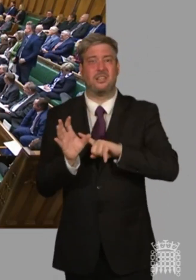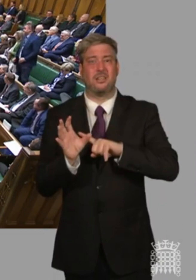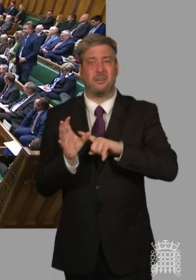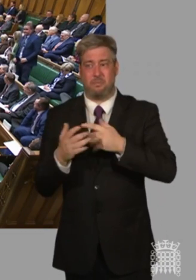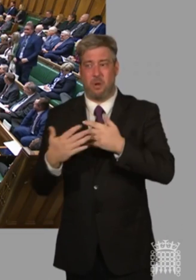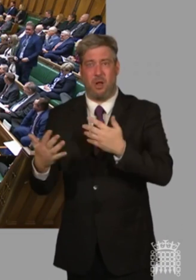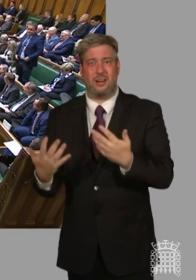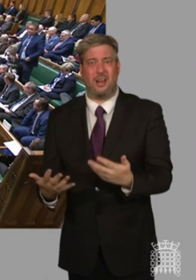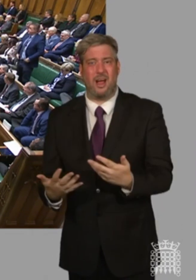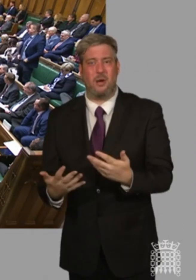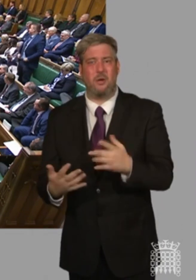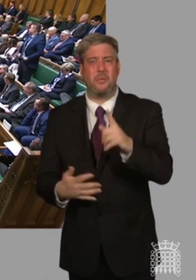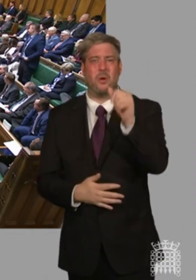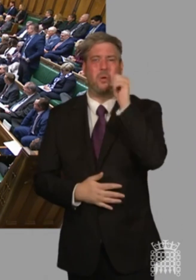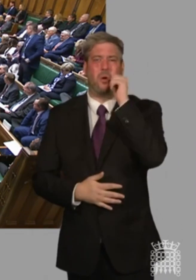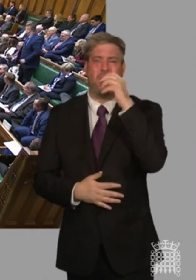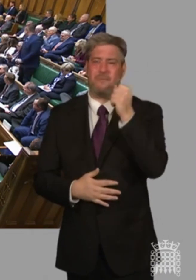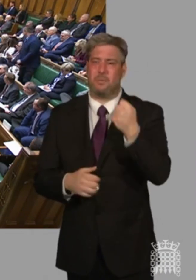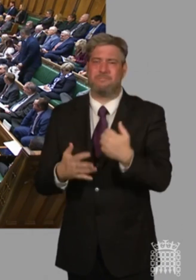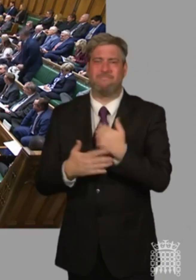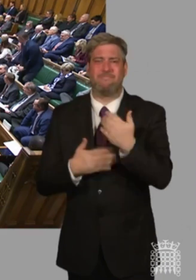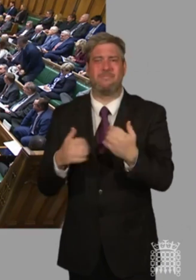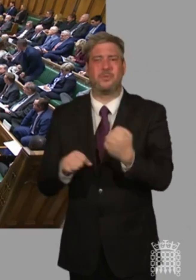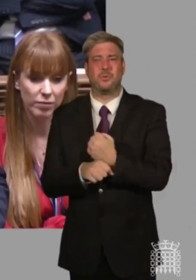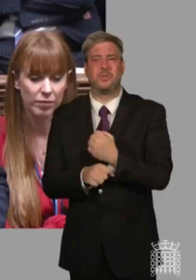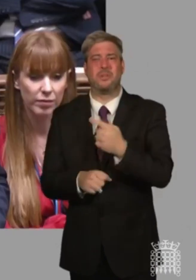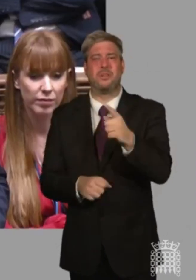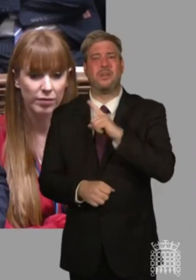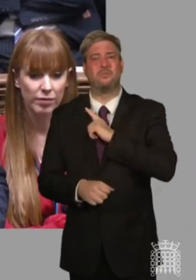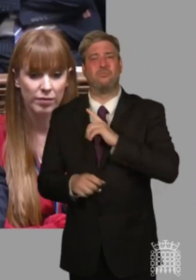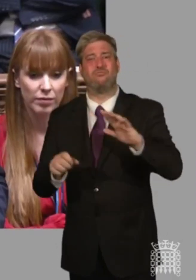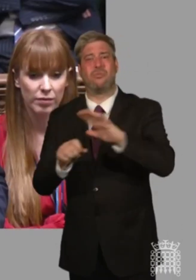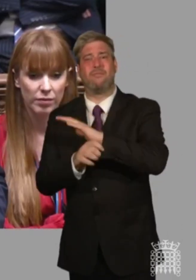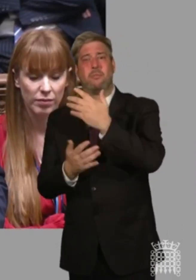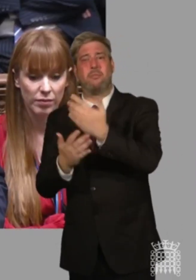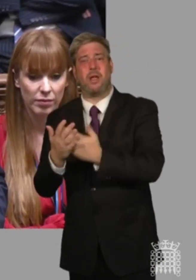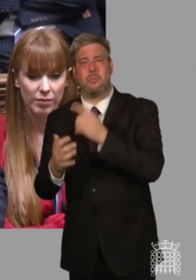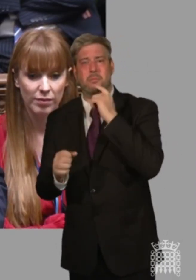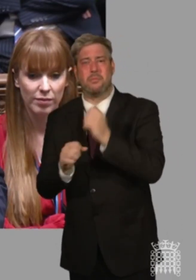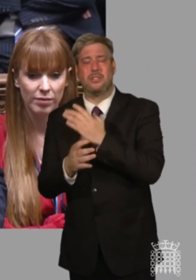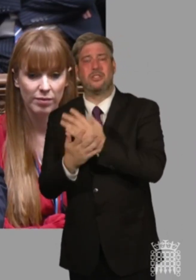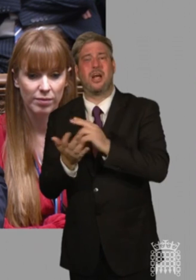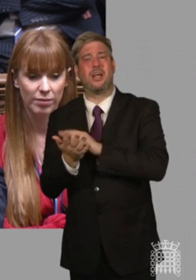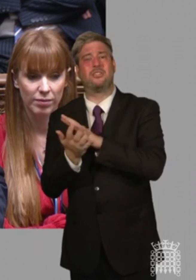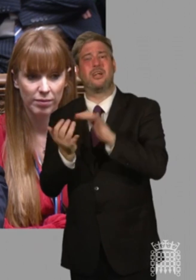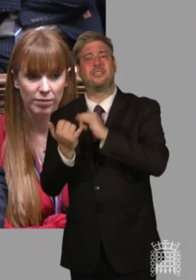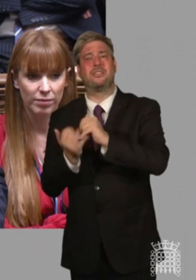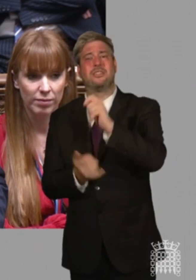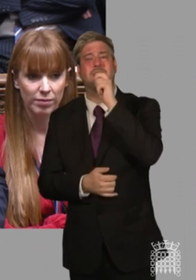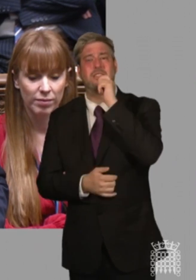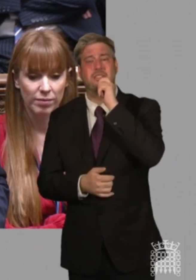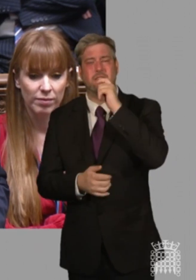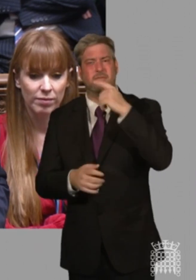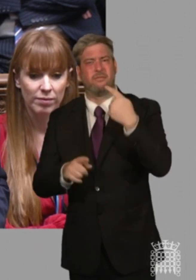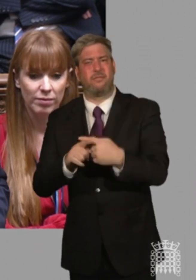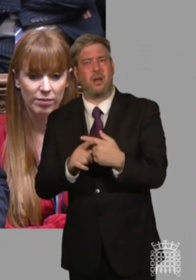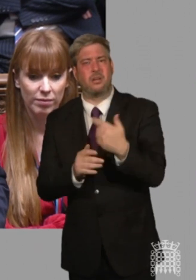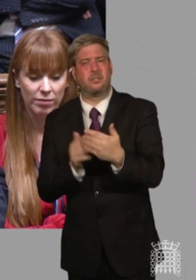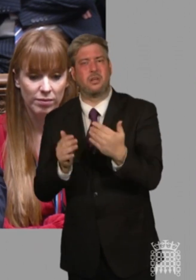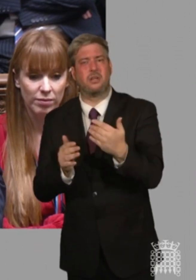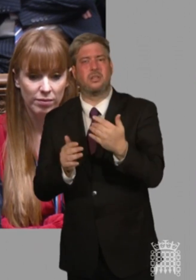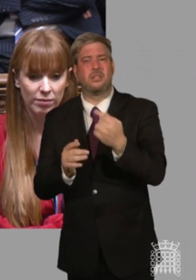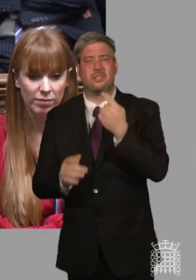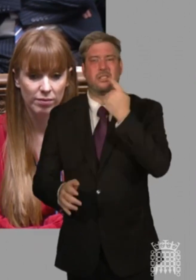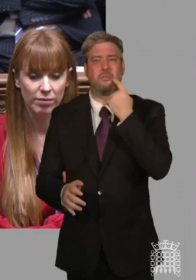Starmer. Thank you, Mr. Speaker. I join with the Prime Minister in sending His Majesty the King our very best wishes for his